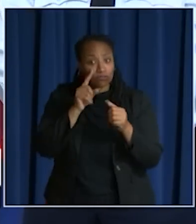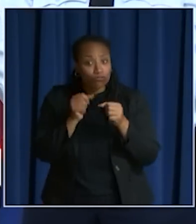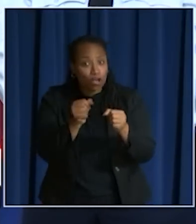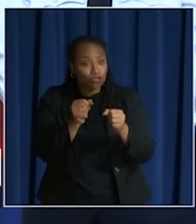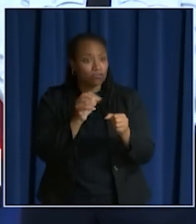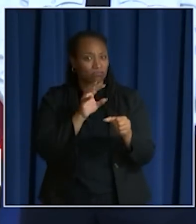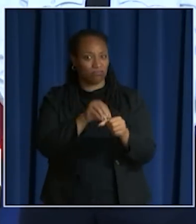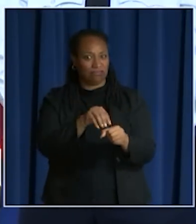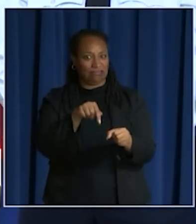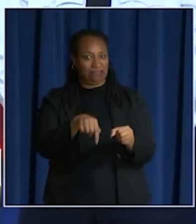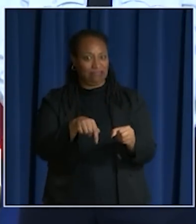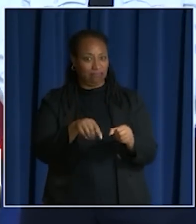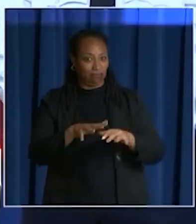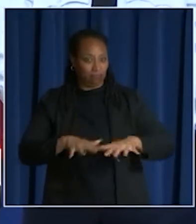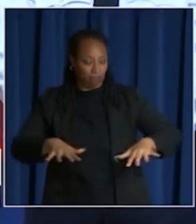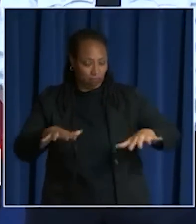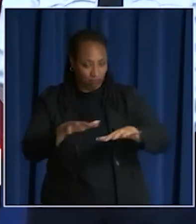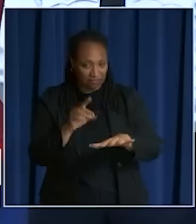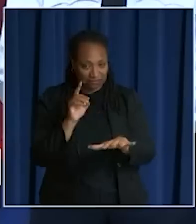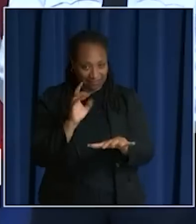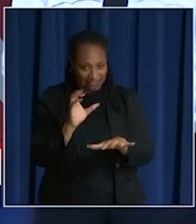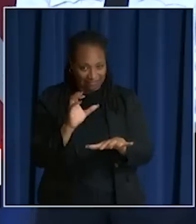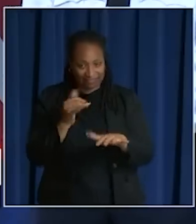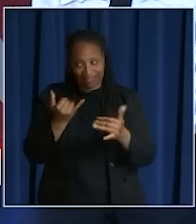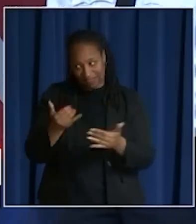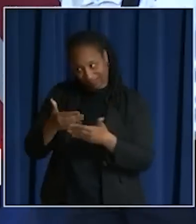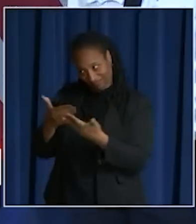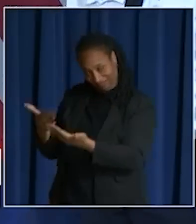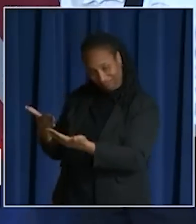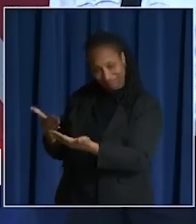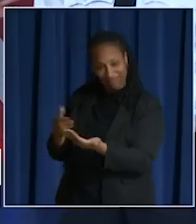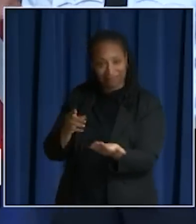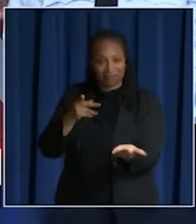additional federal police officers.